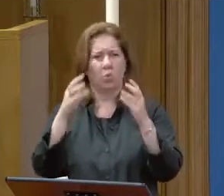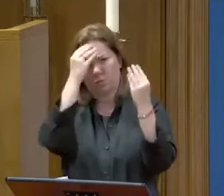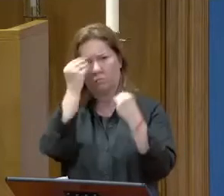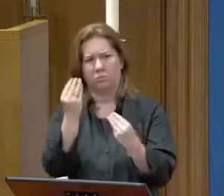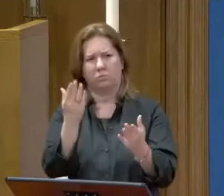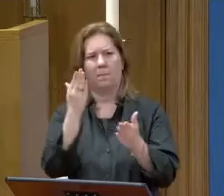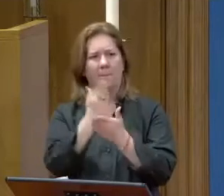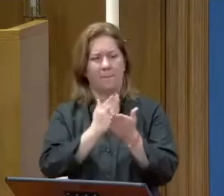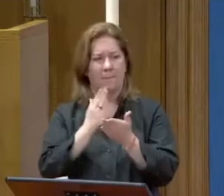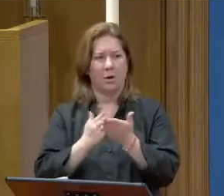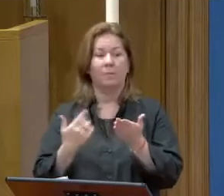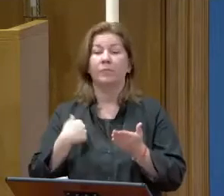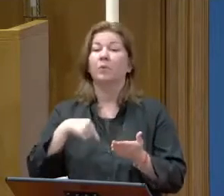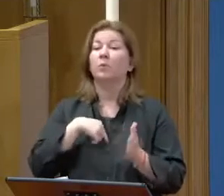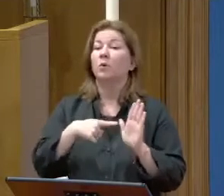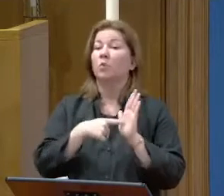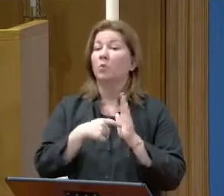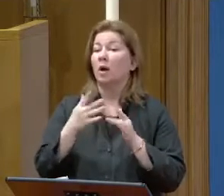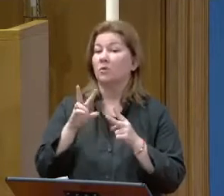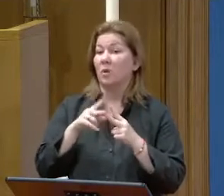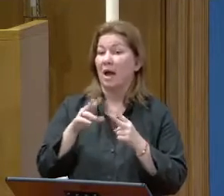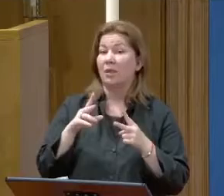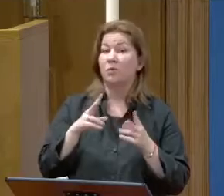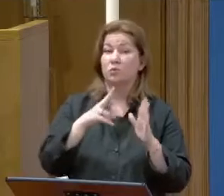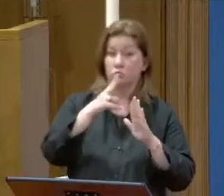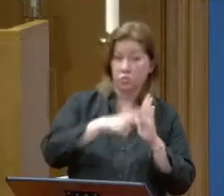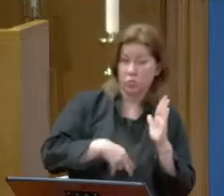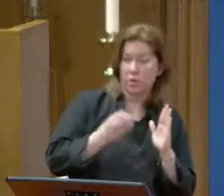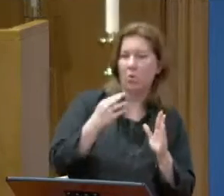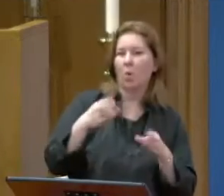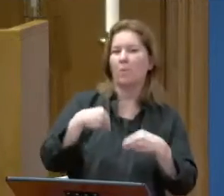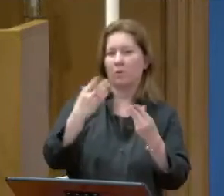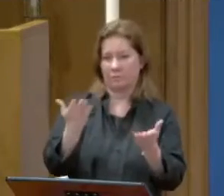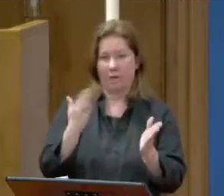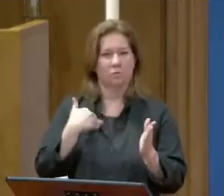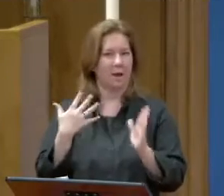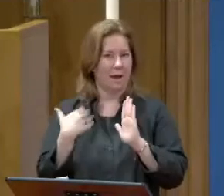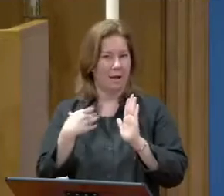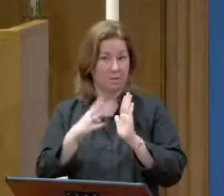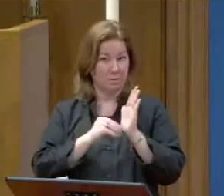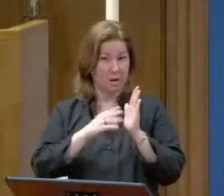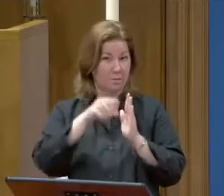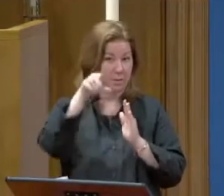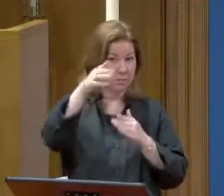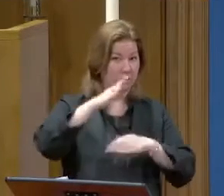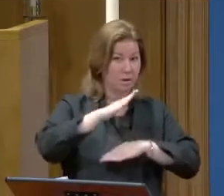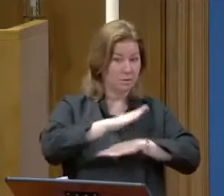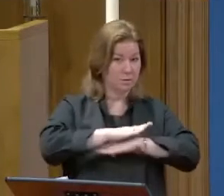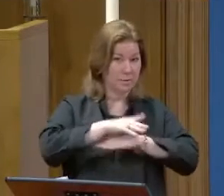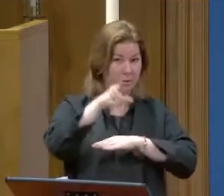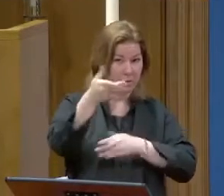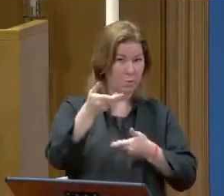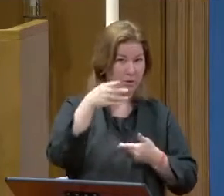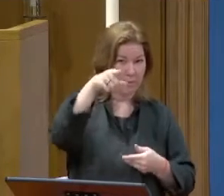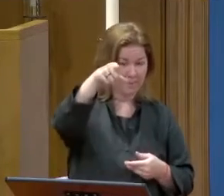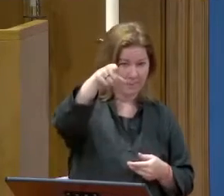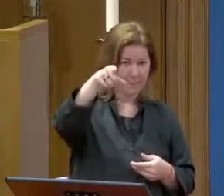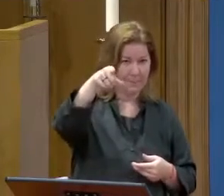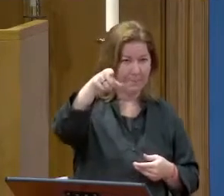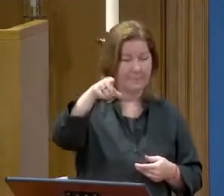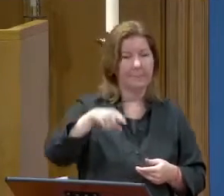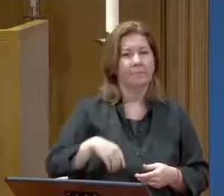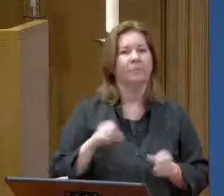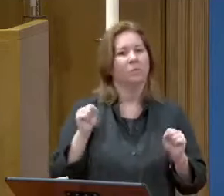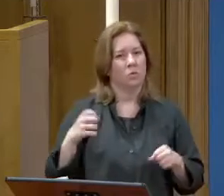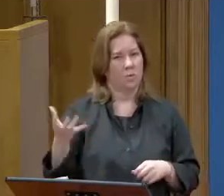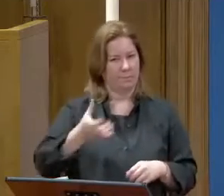We are required to either read it to you or provide it to you. And so I have copies of it on the welcome table on the clipboard. You're welcome to take a full